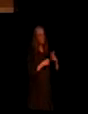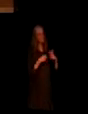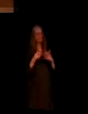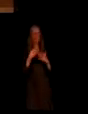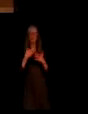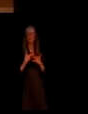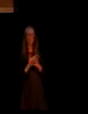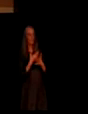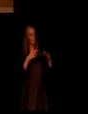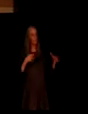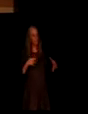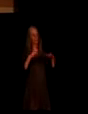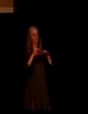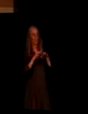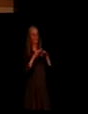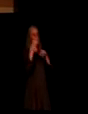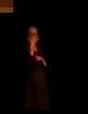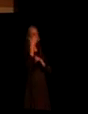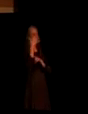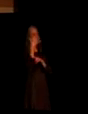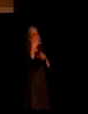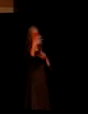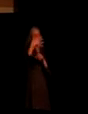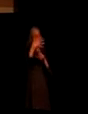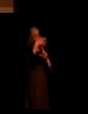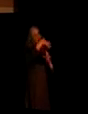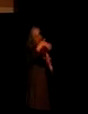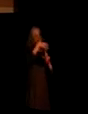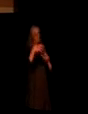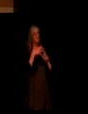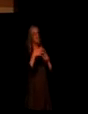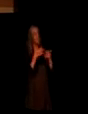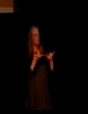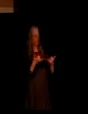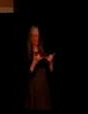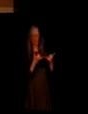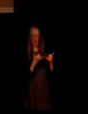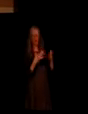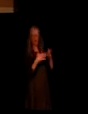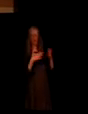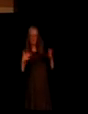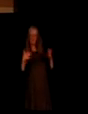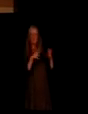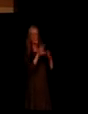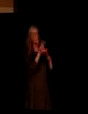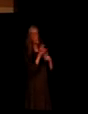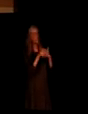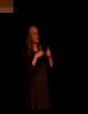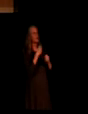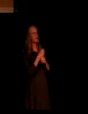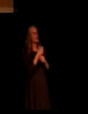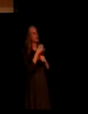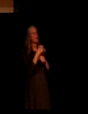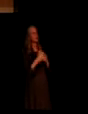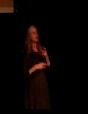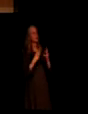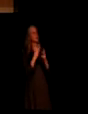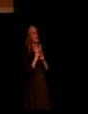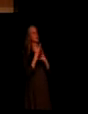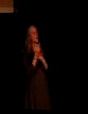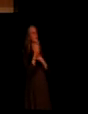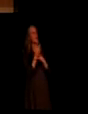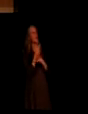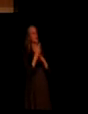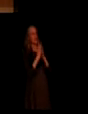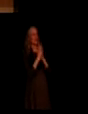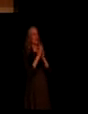satellite this is 20, 30 years of global plant production and ask the